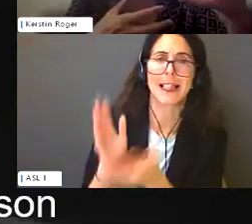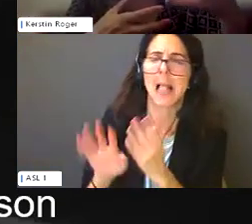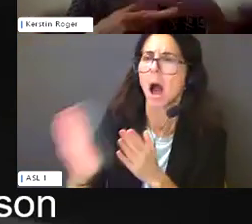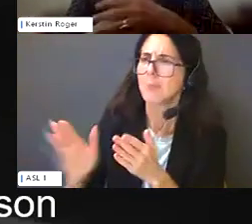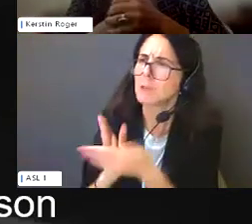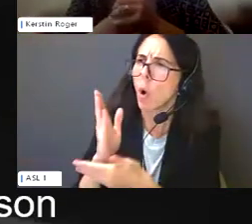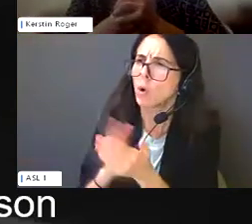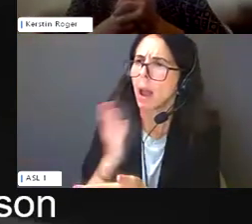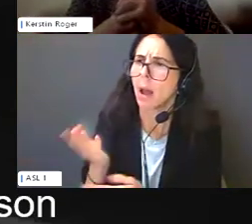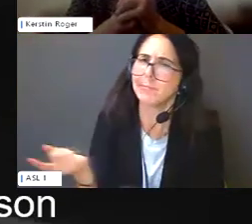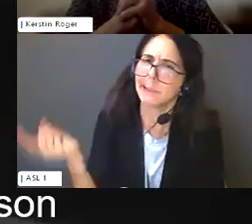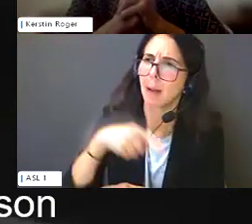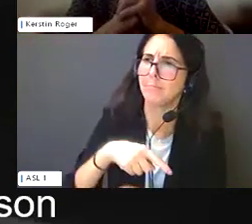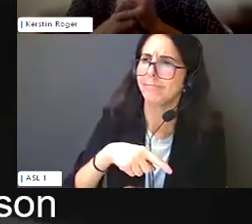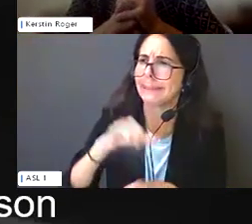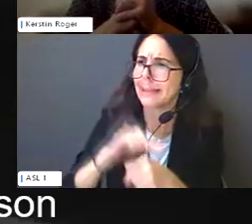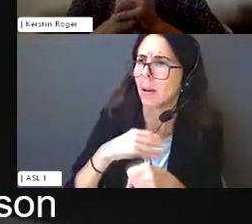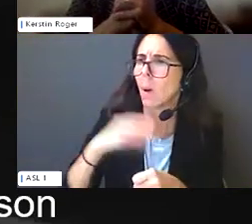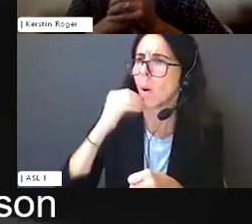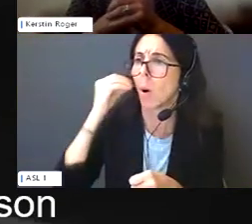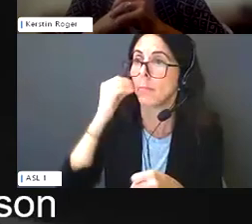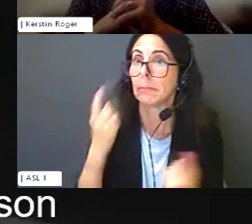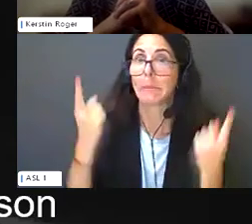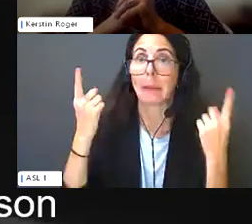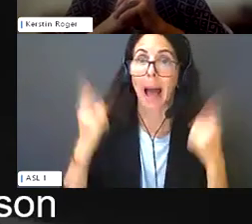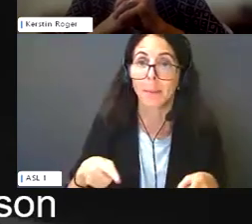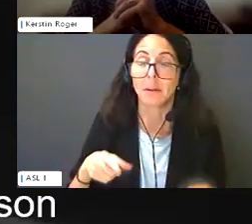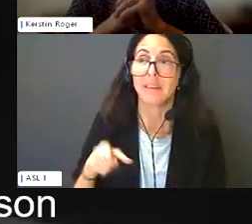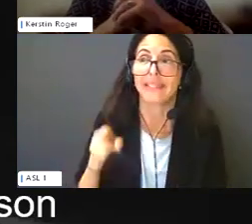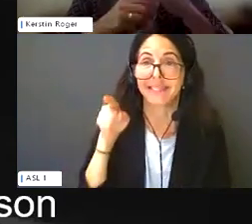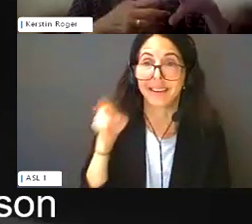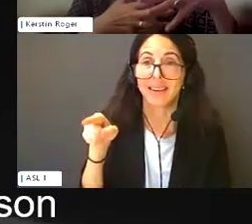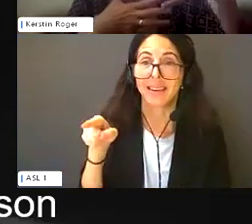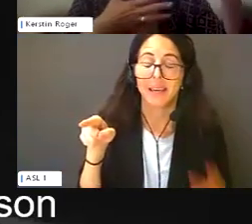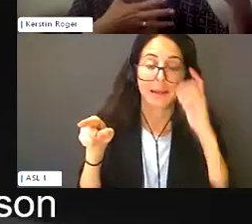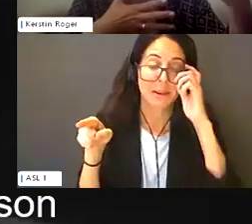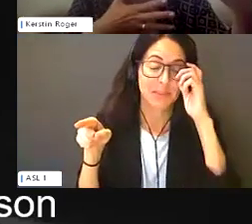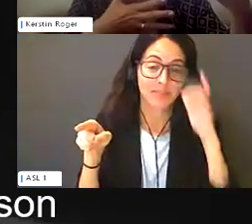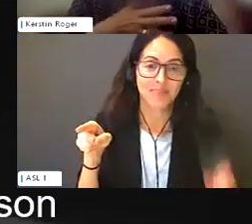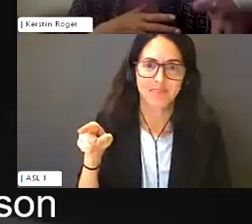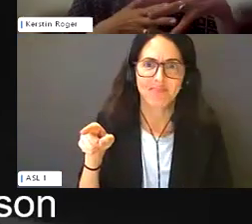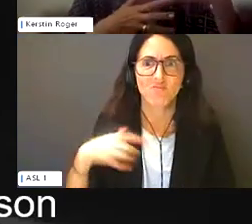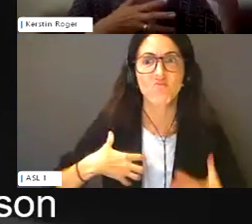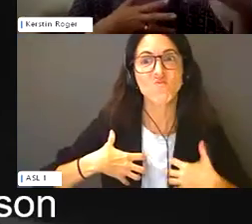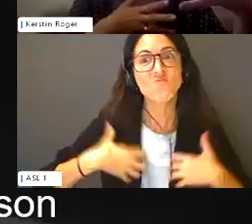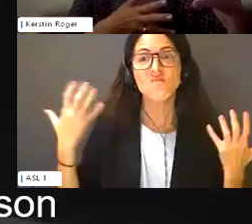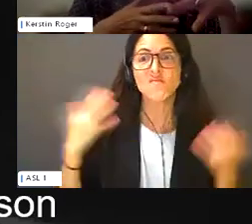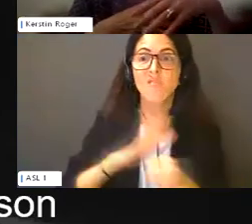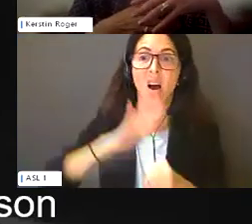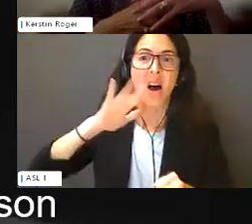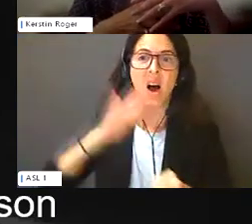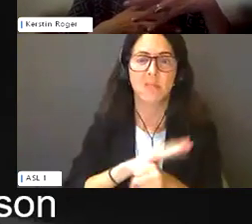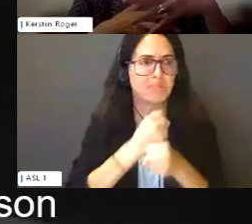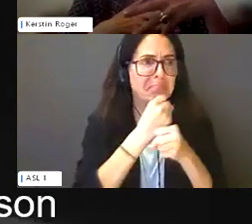stay here. But it turned out that the nephew began to have anger outbursts at the